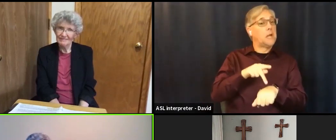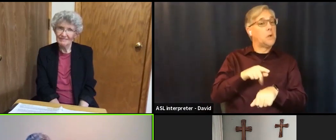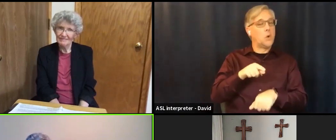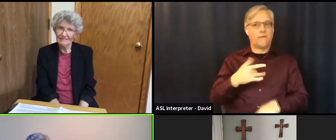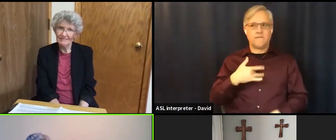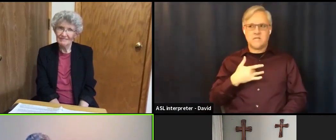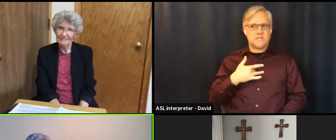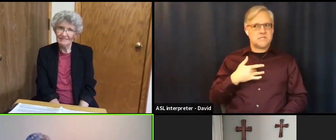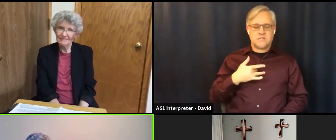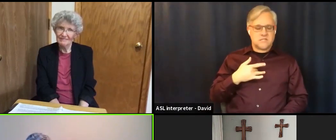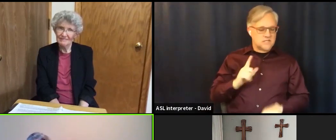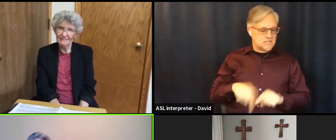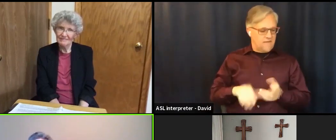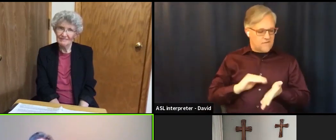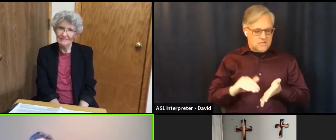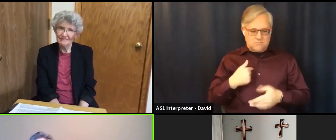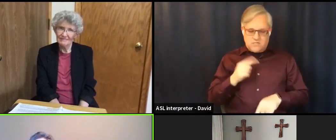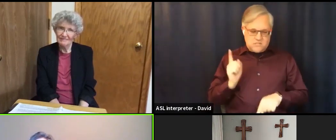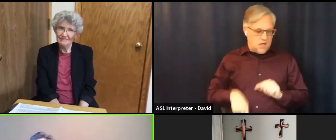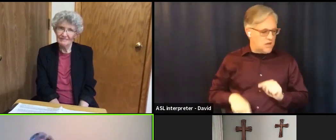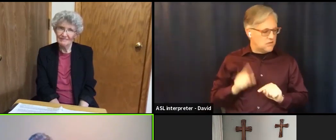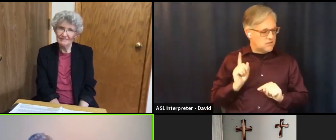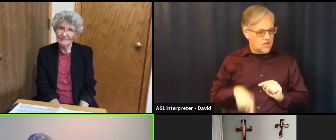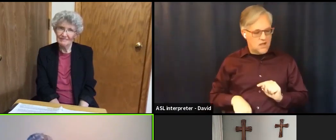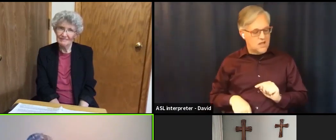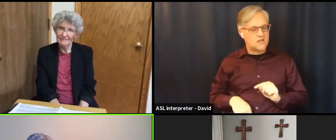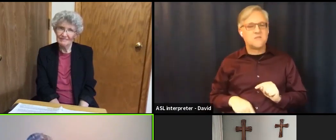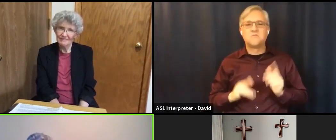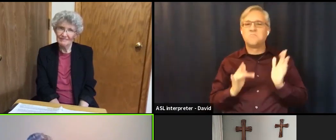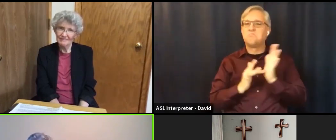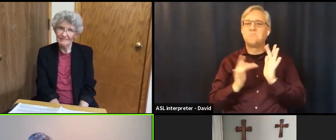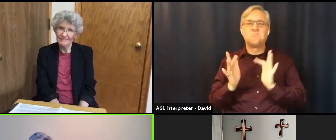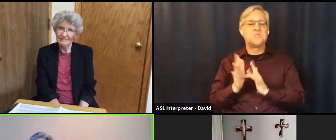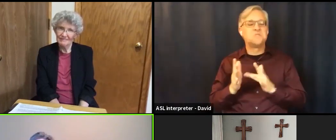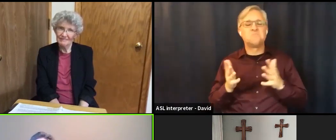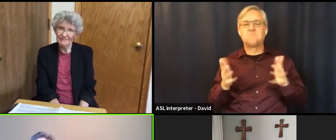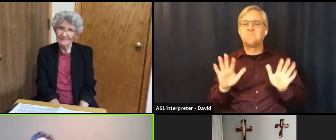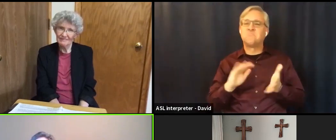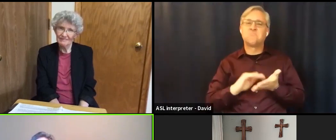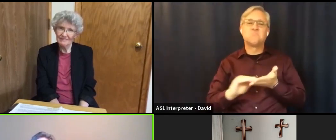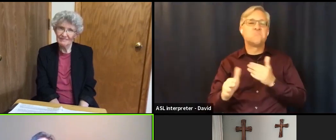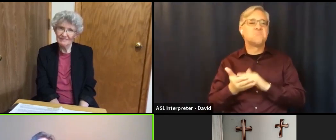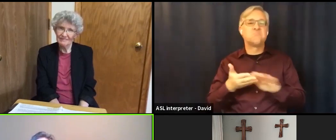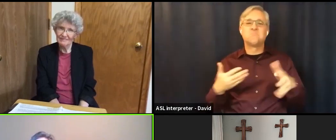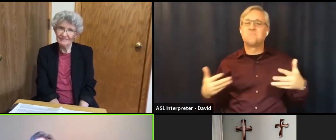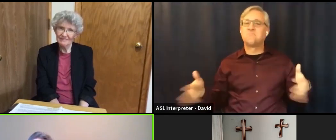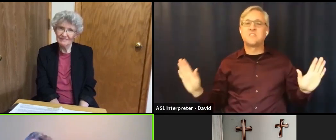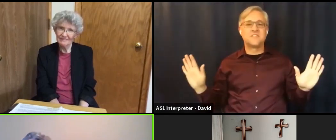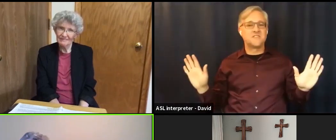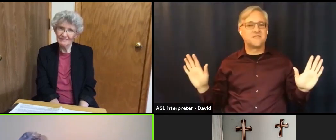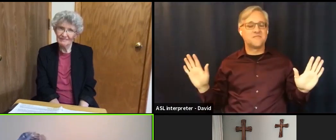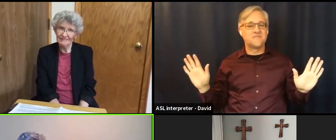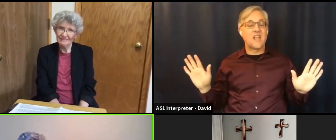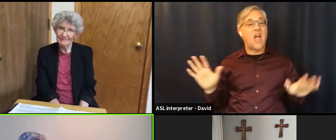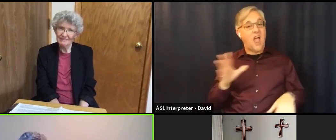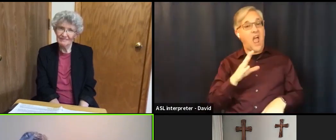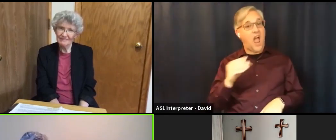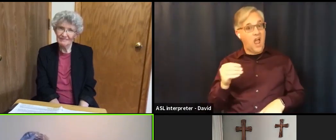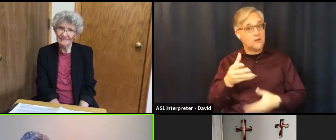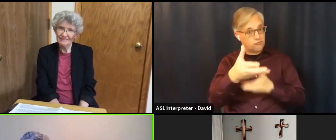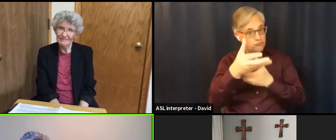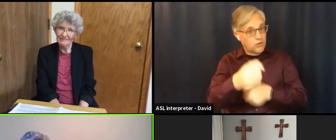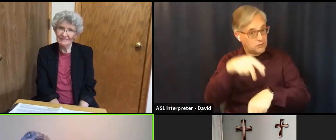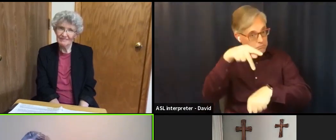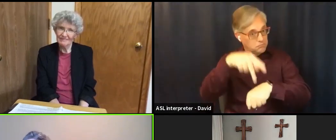forgiven. But Jesus forgives and entrusts important work into Peter's